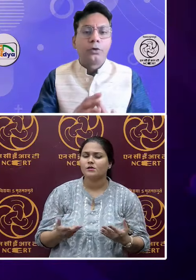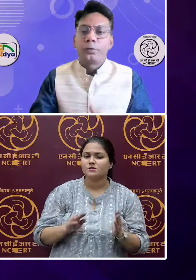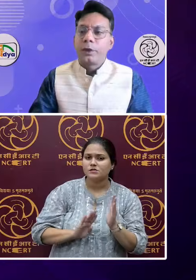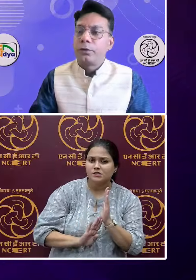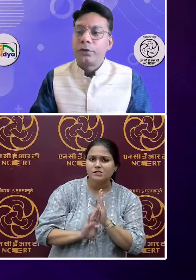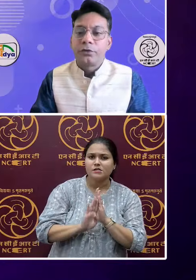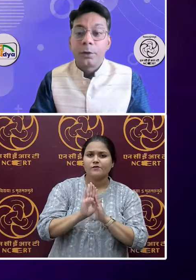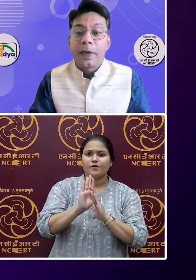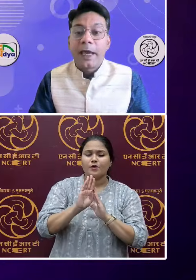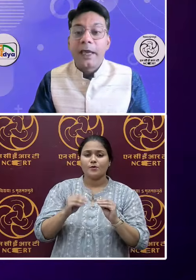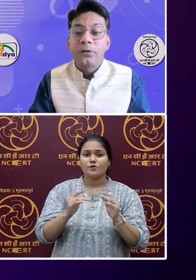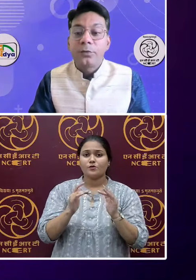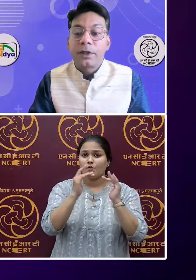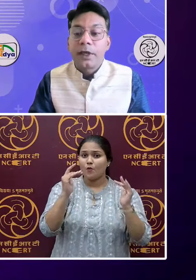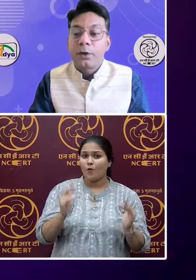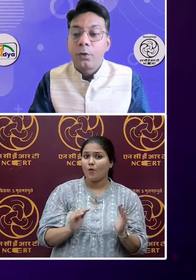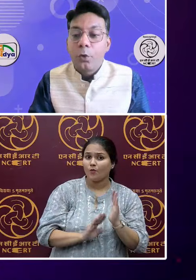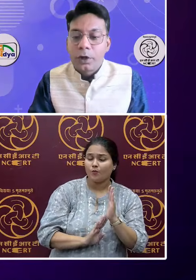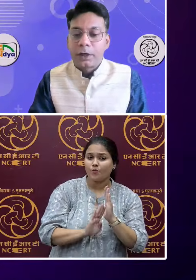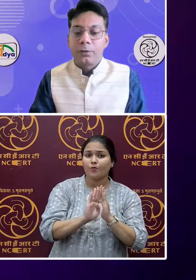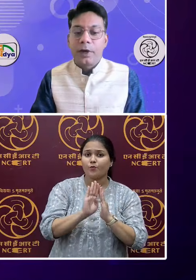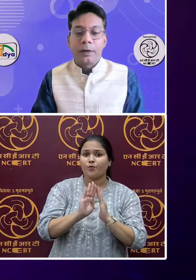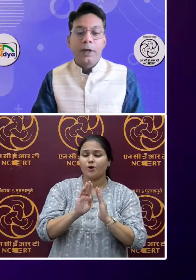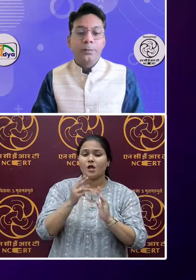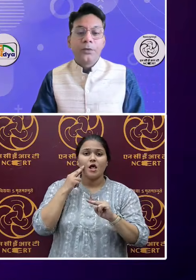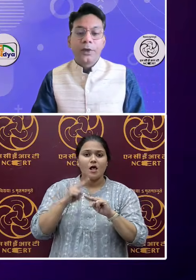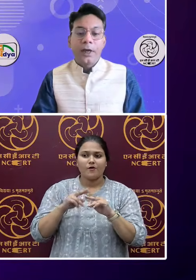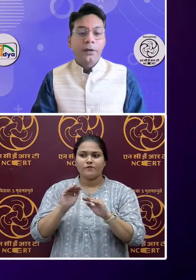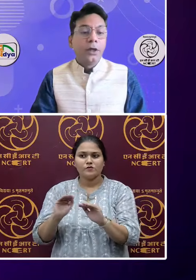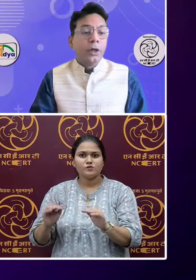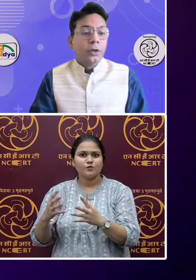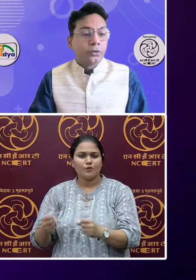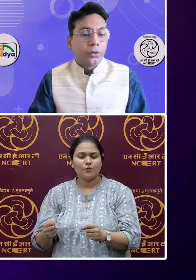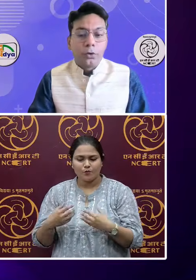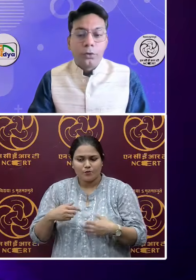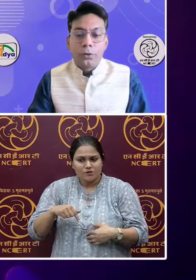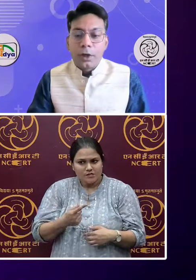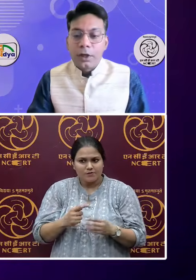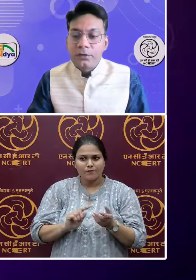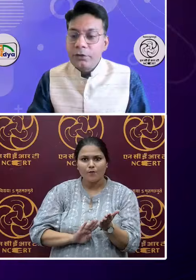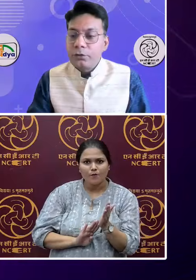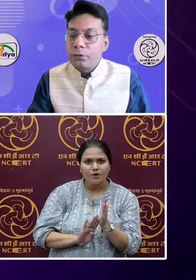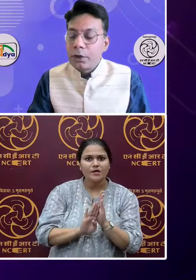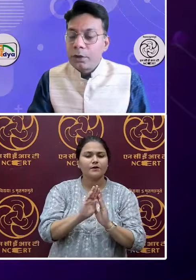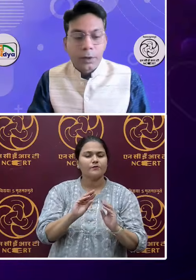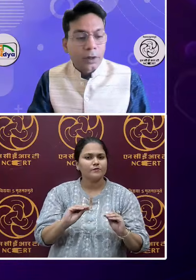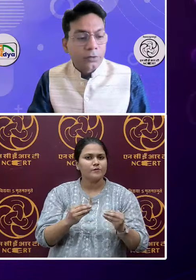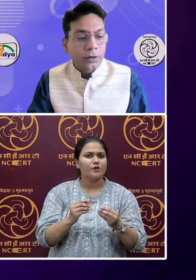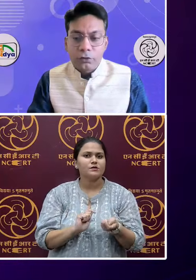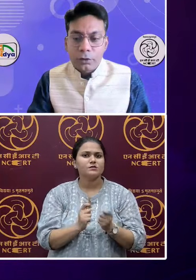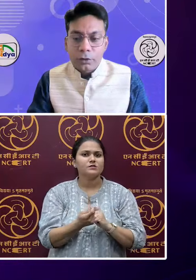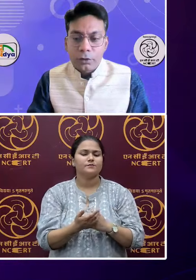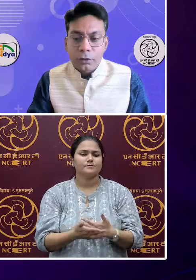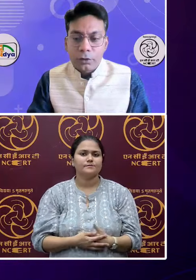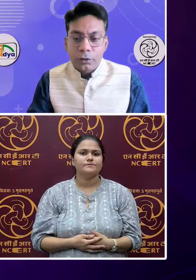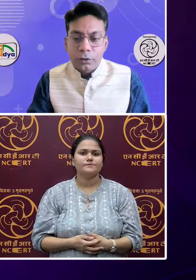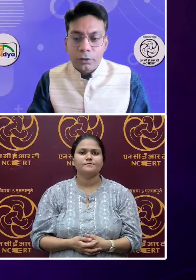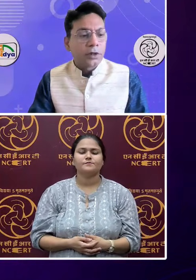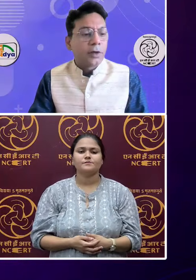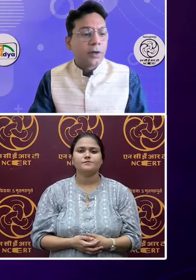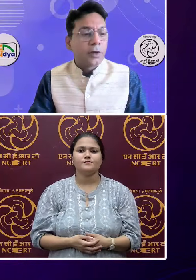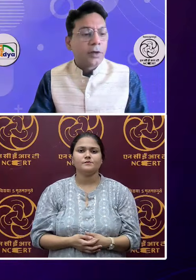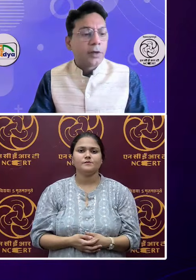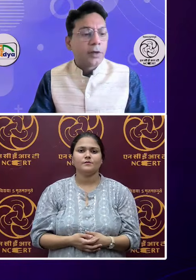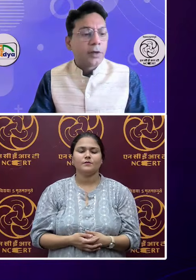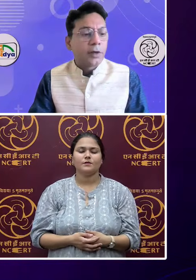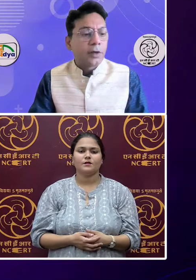online course ecosystem as per their own requirement, correct? So such